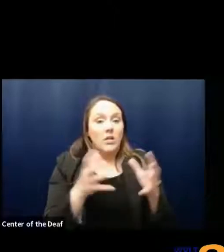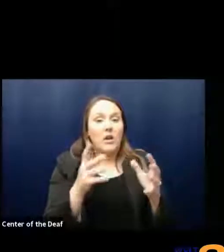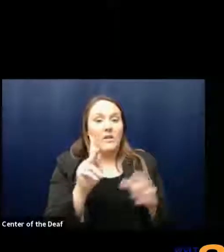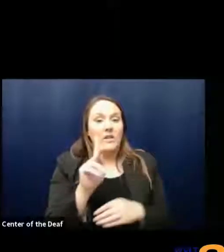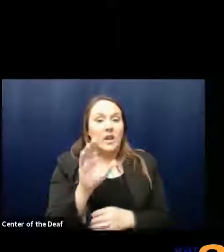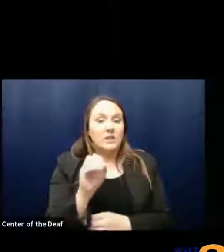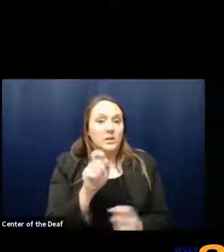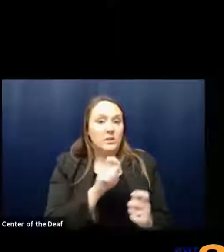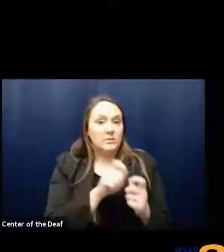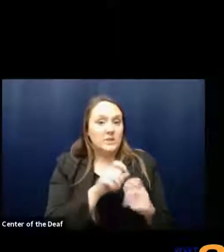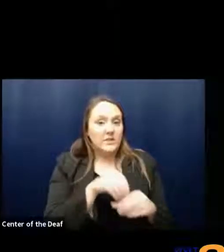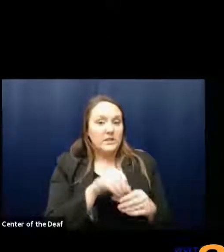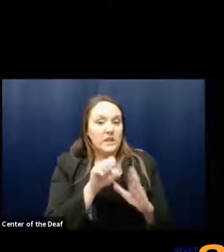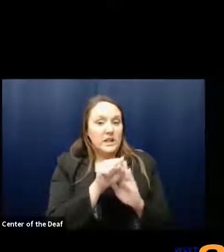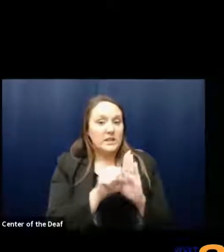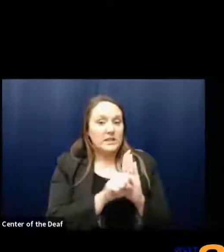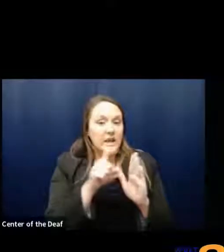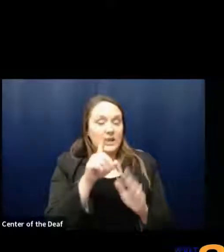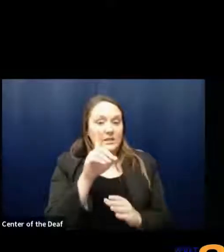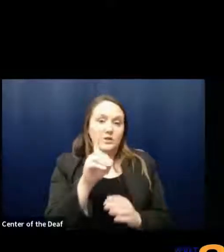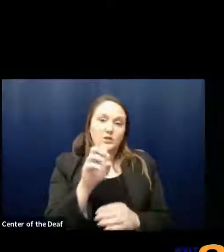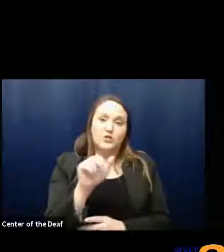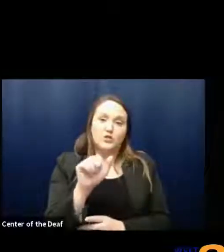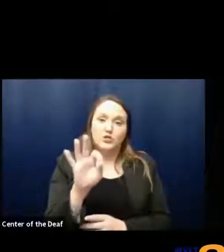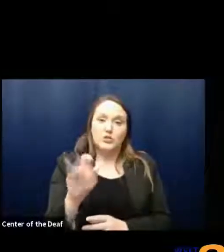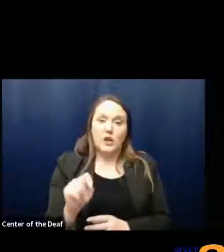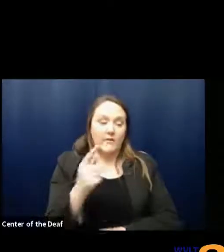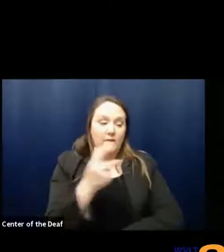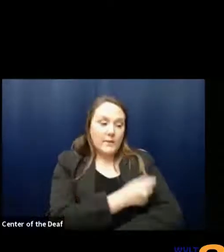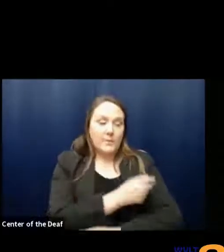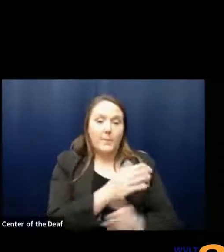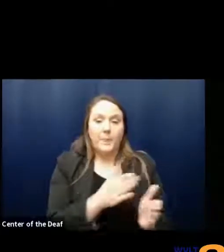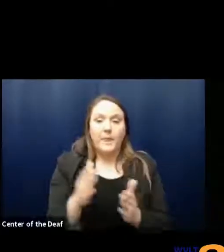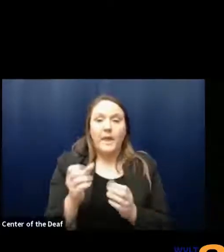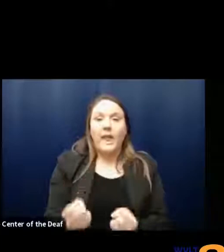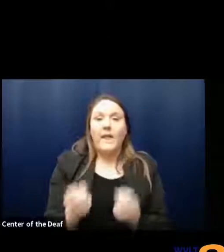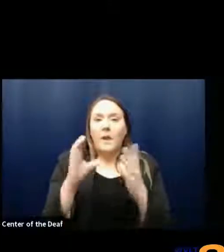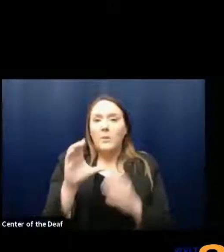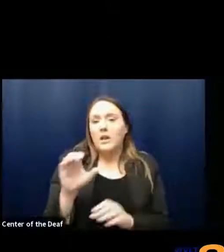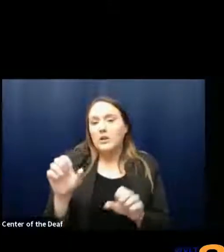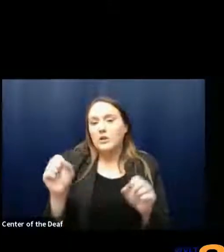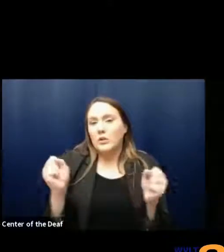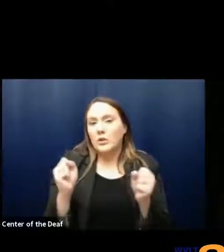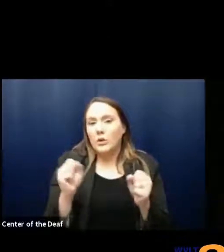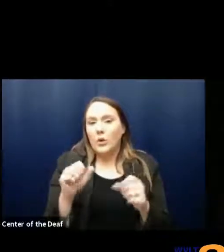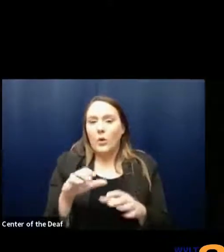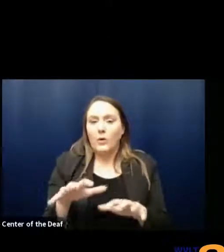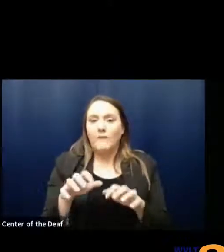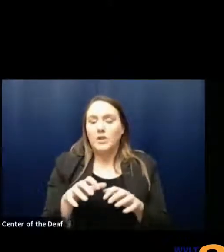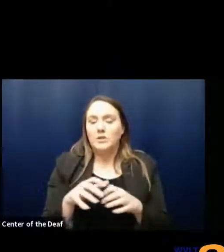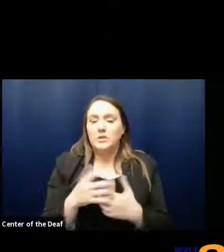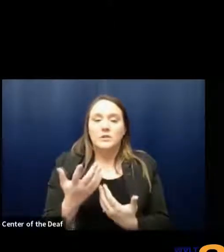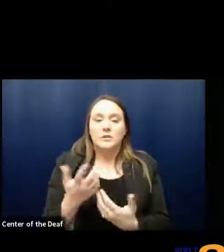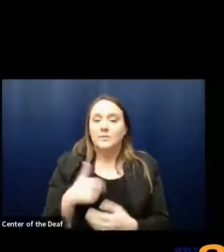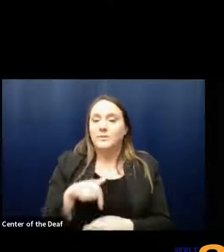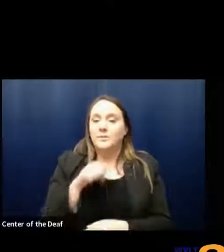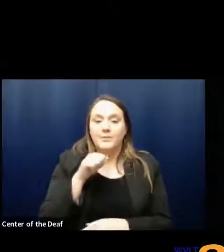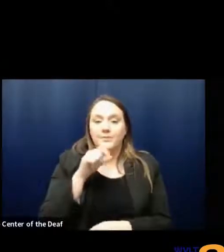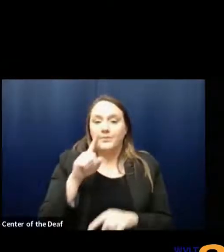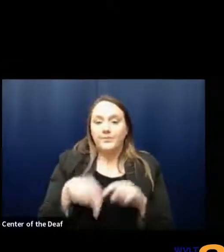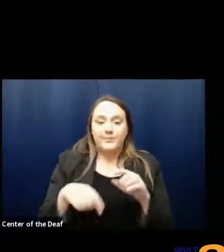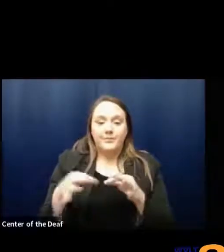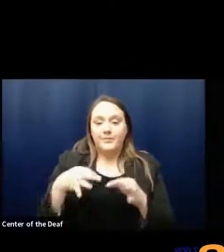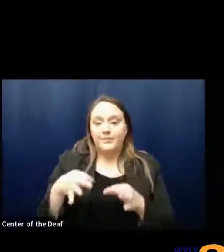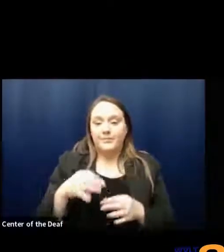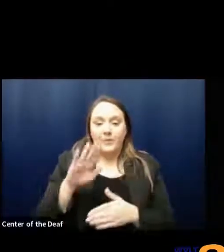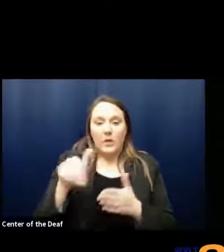state's draft vaccine plan. For example, how many cold freezers does KCHD have? Yeah, we're not getting into all those details. So the